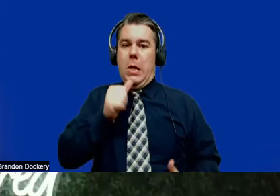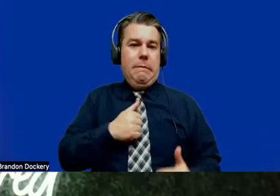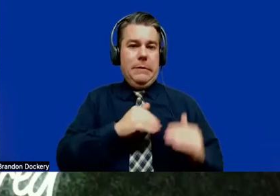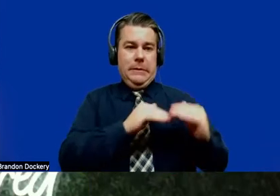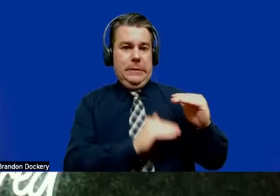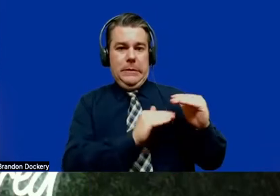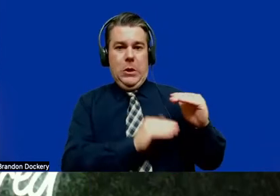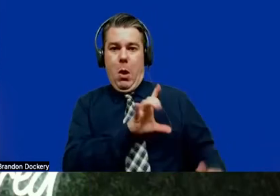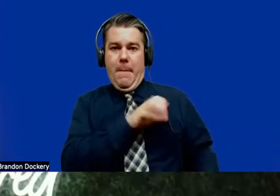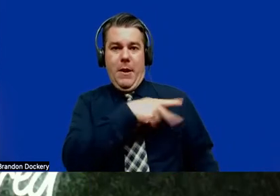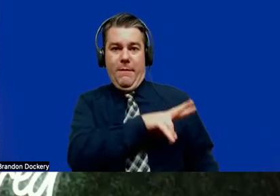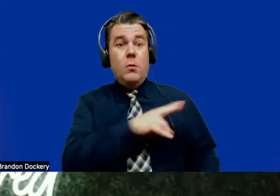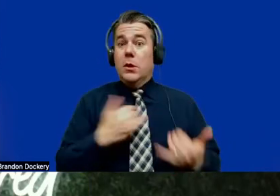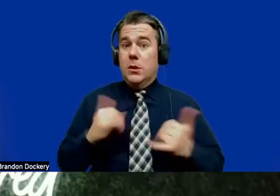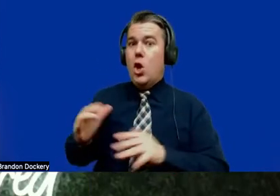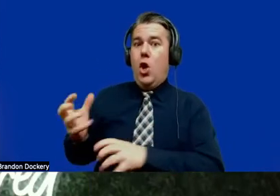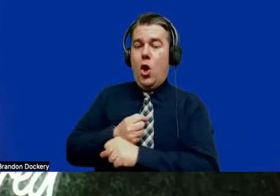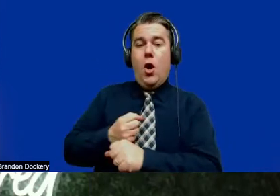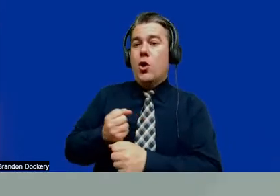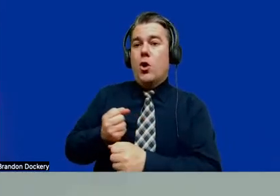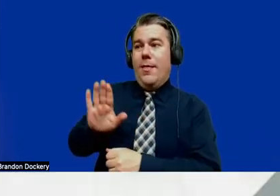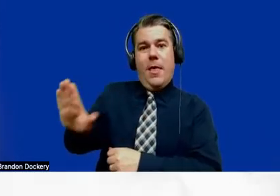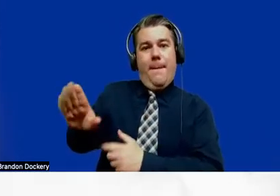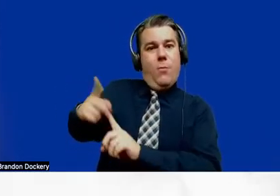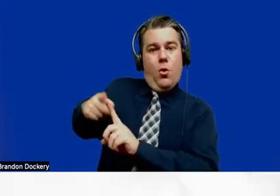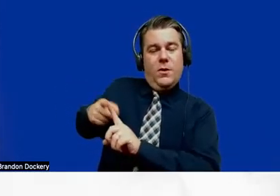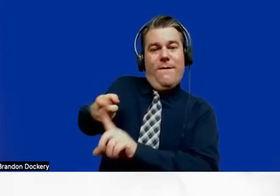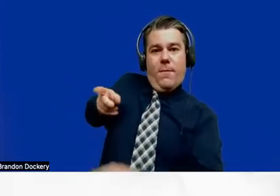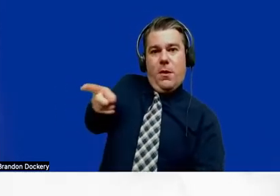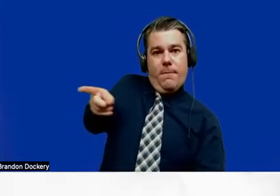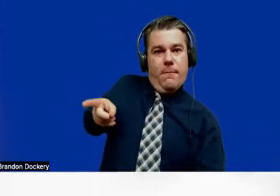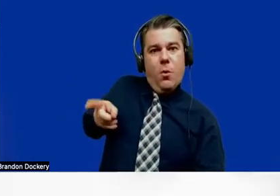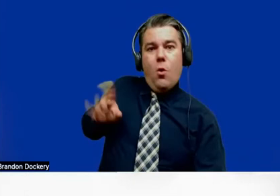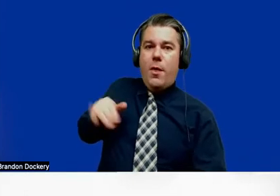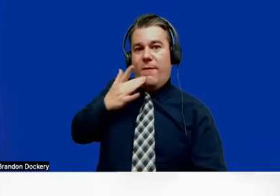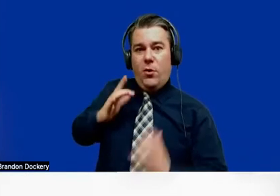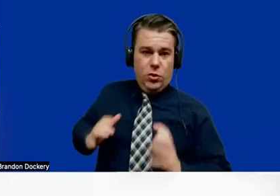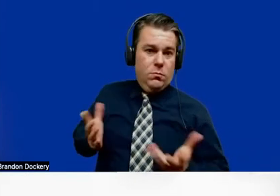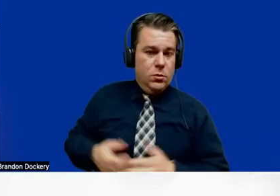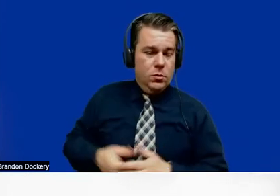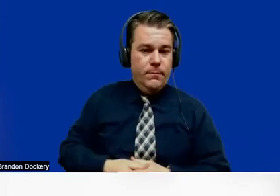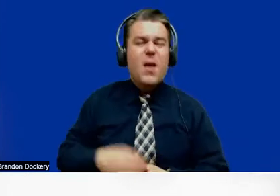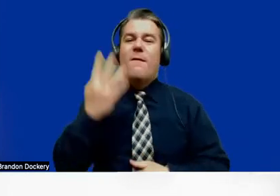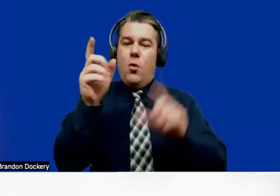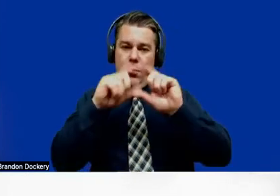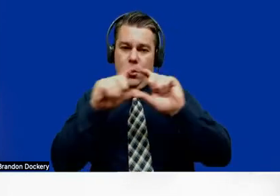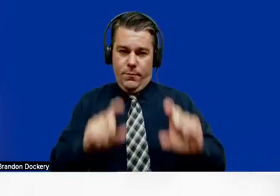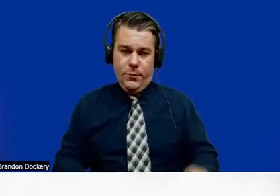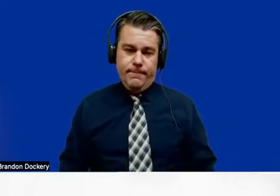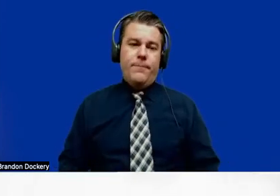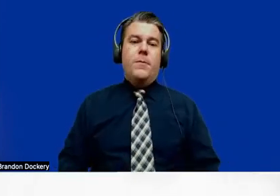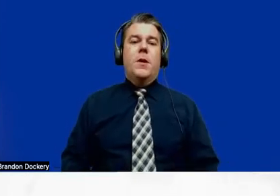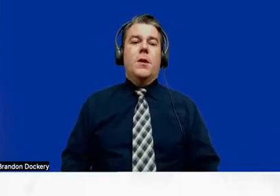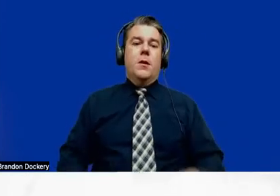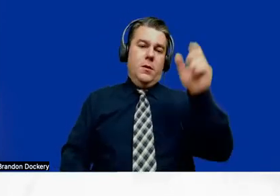we still get points for that ambassador now, or that preferred customer. Here we are, we have 4 columns. We have level, we